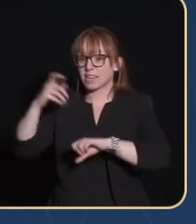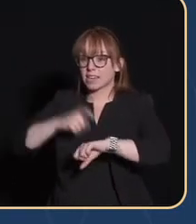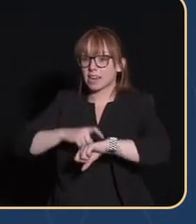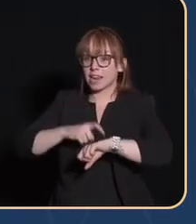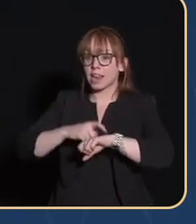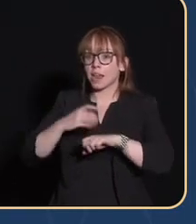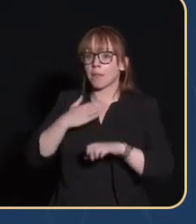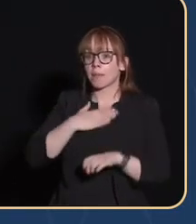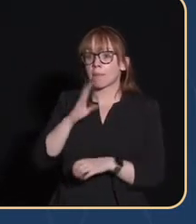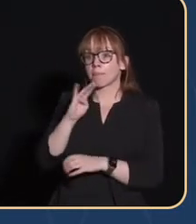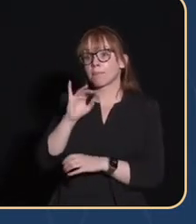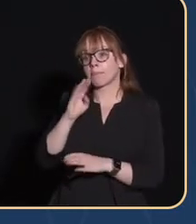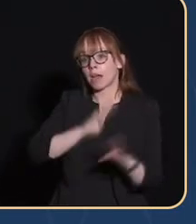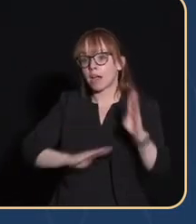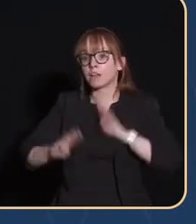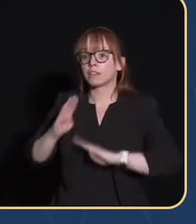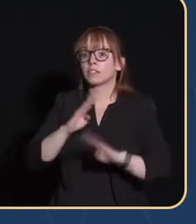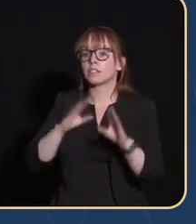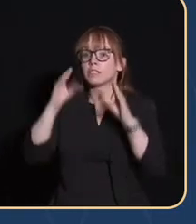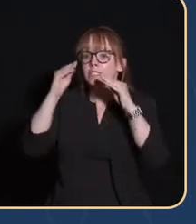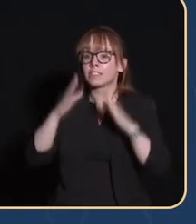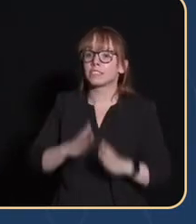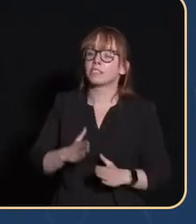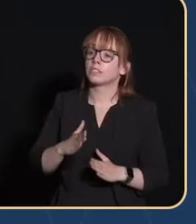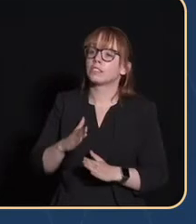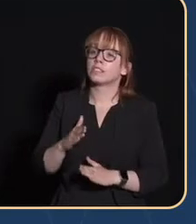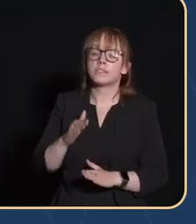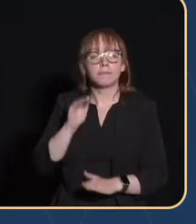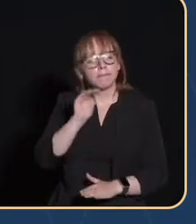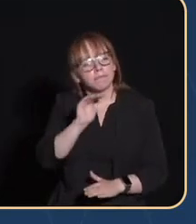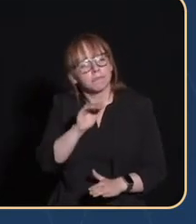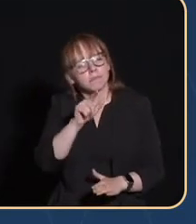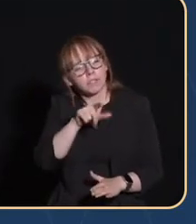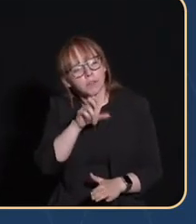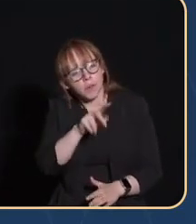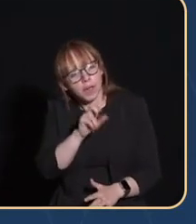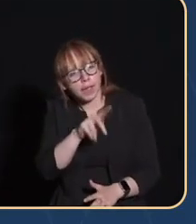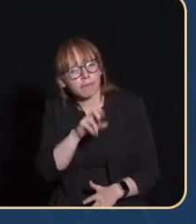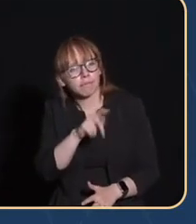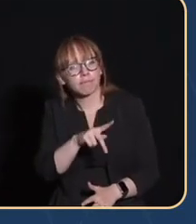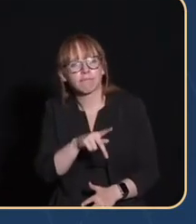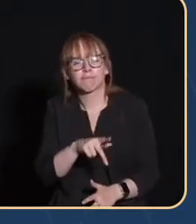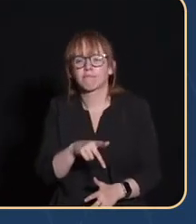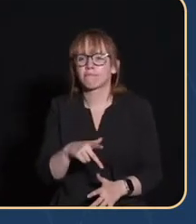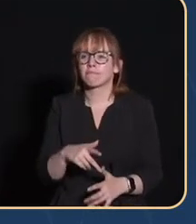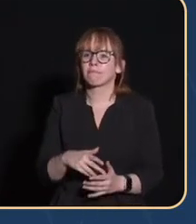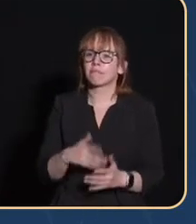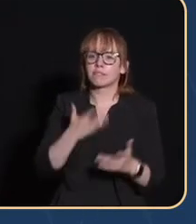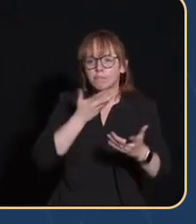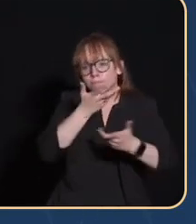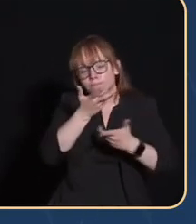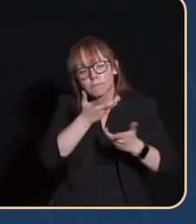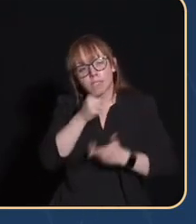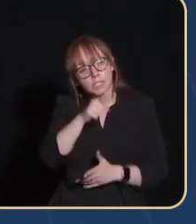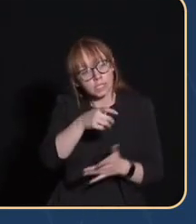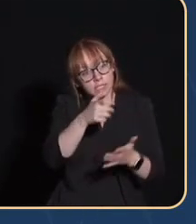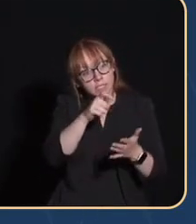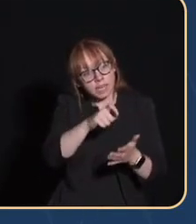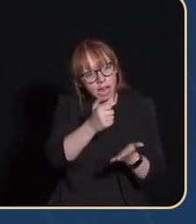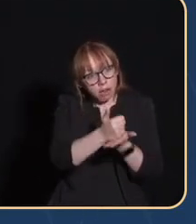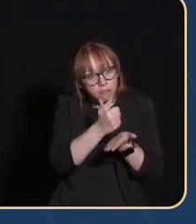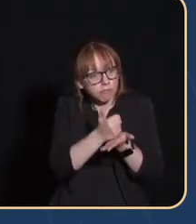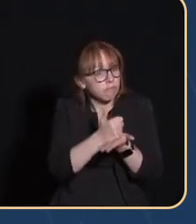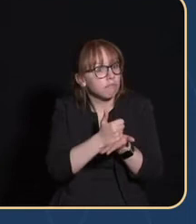my biology professor kept on checking in to make sure I was okay and to see if I needed any additional